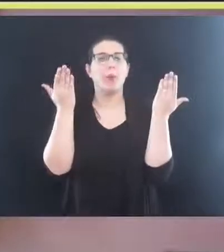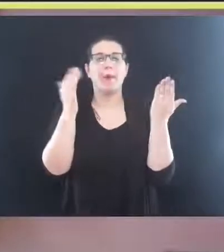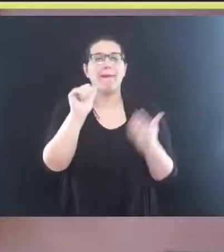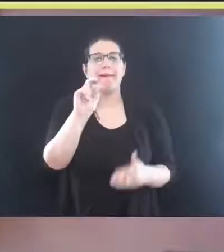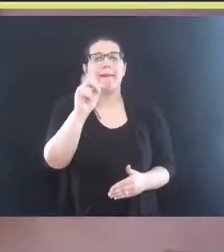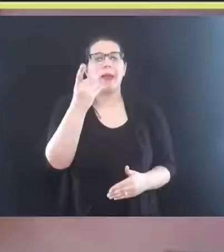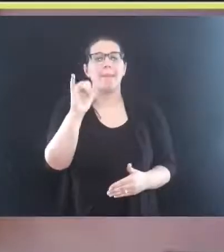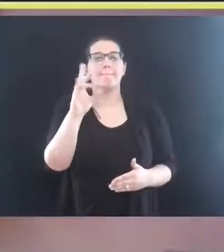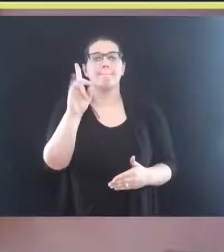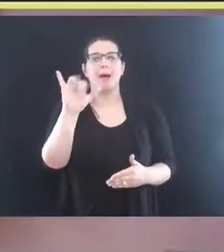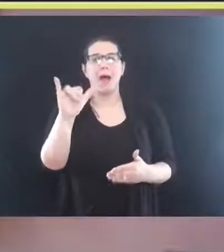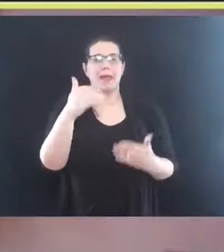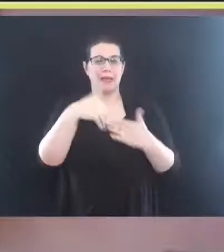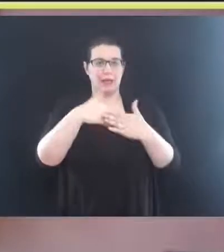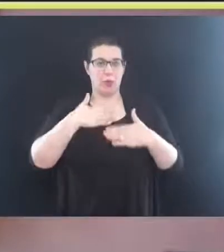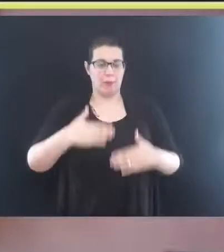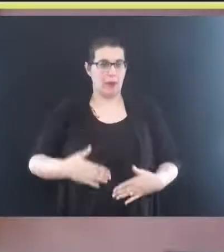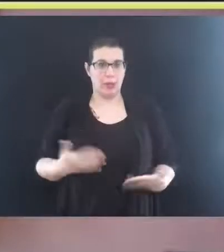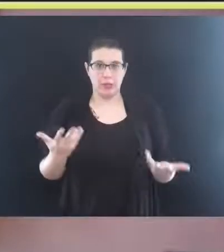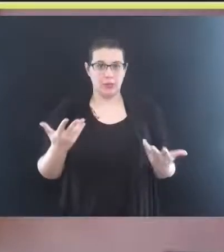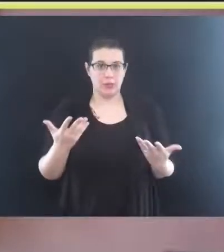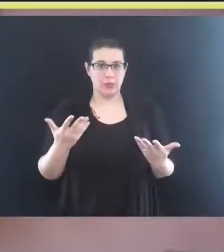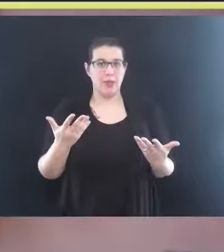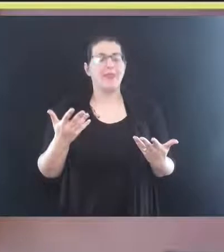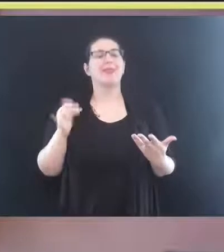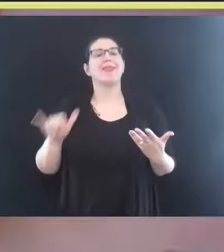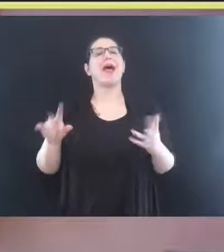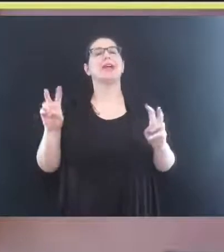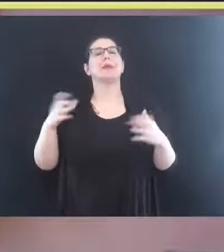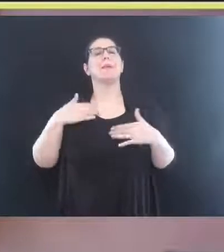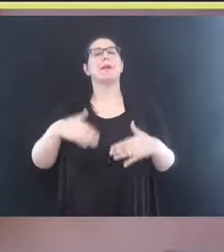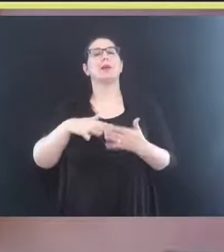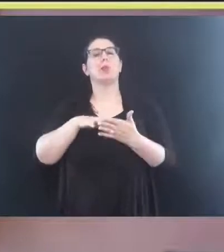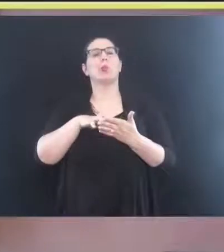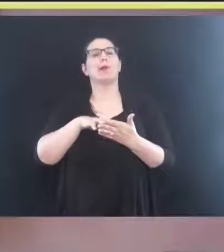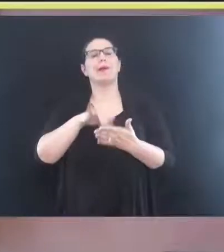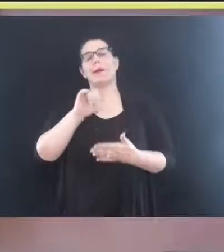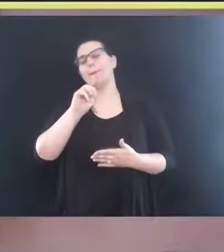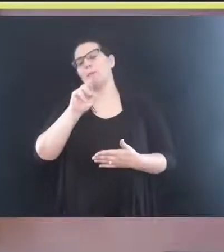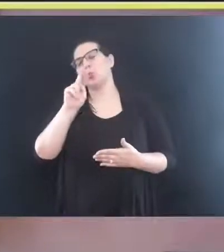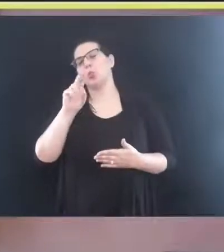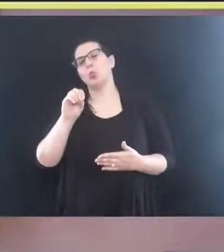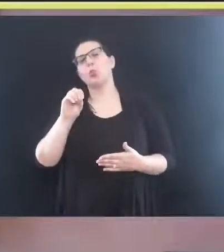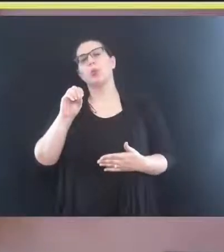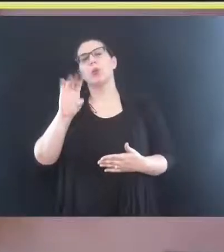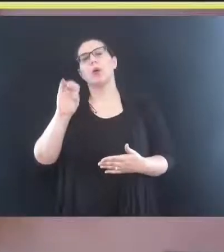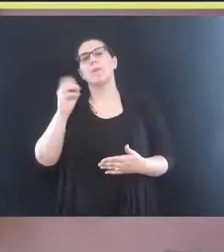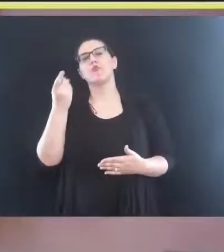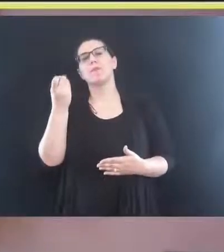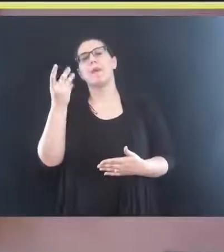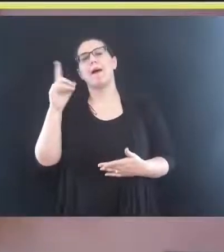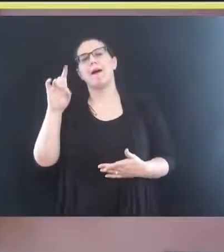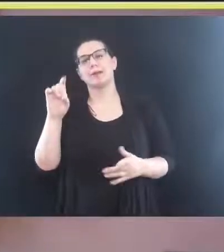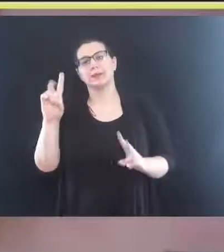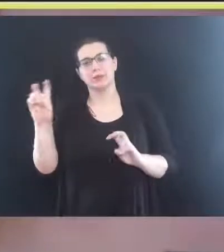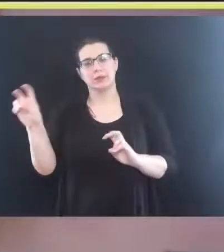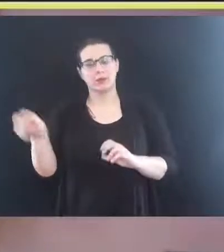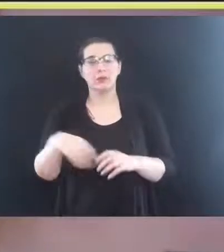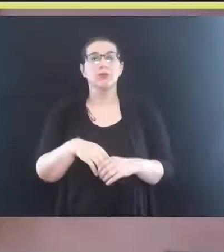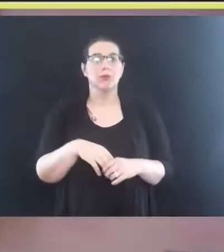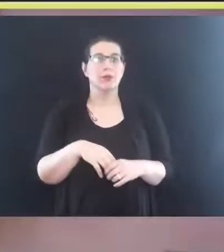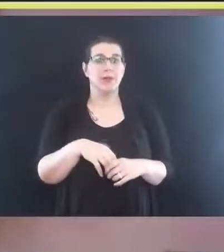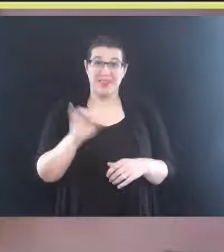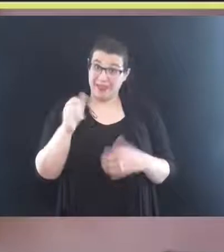are what we would consider to be immunocompromised based on that, which is a really important finding. And as General Hoyer